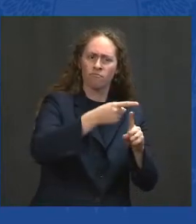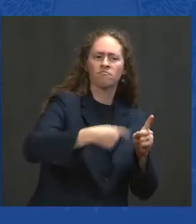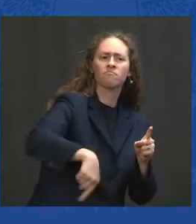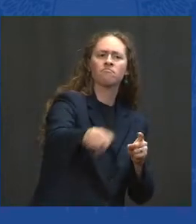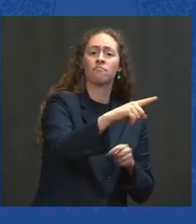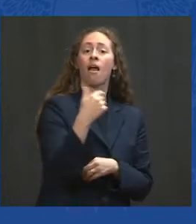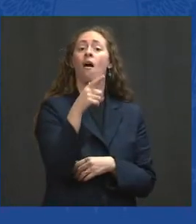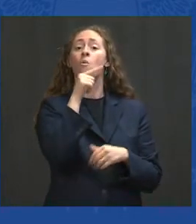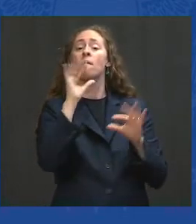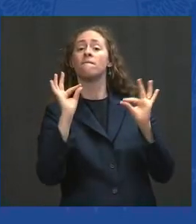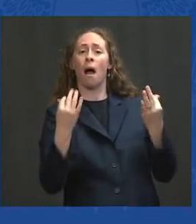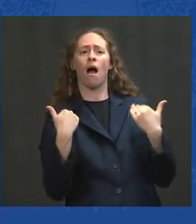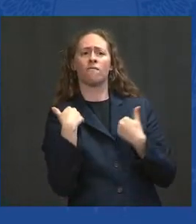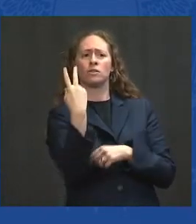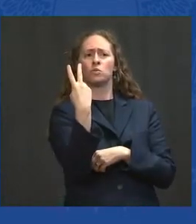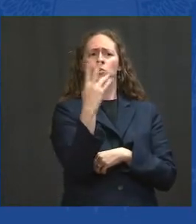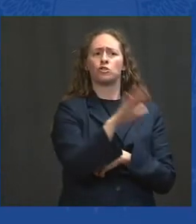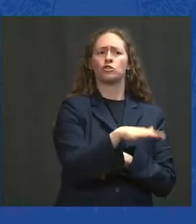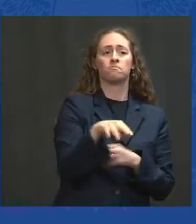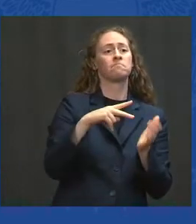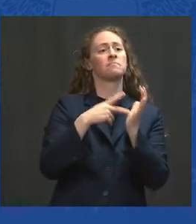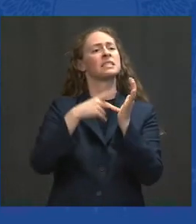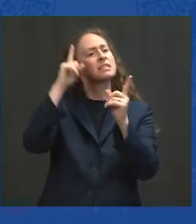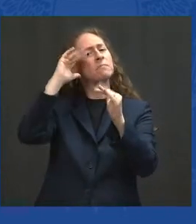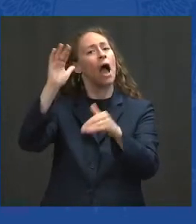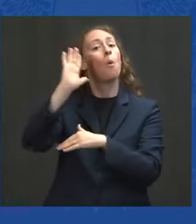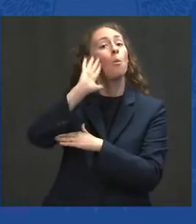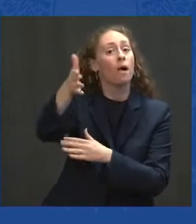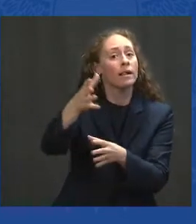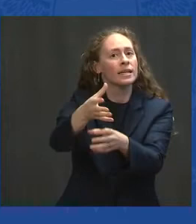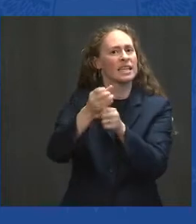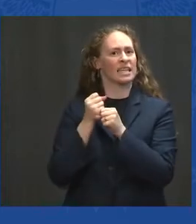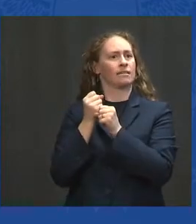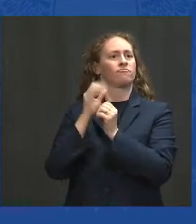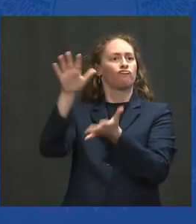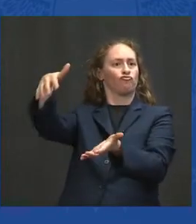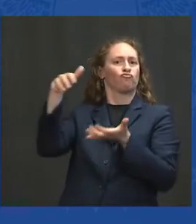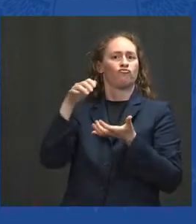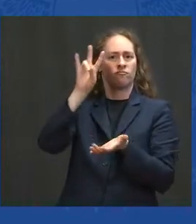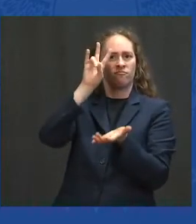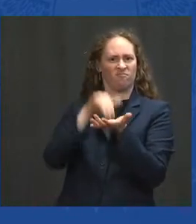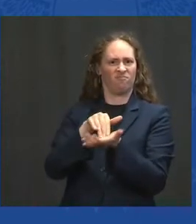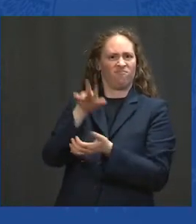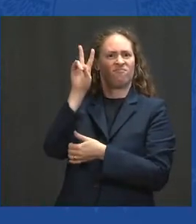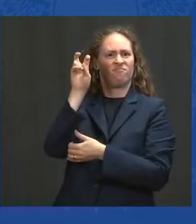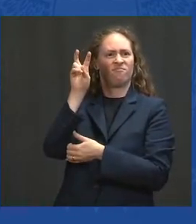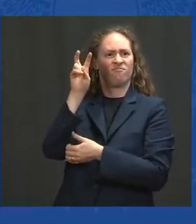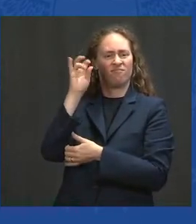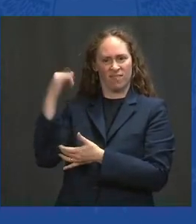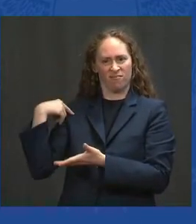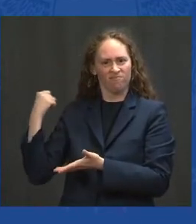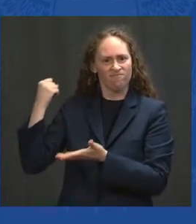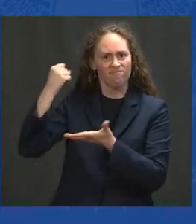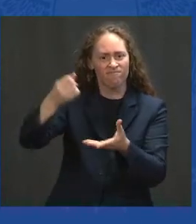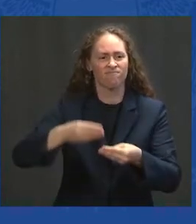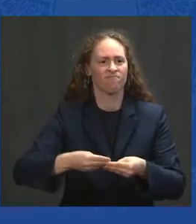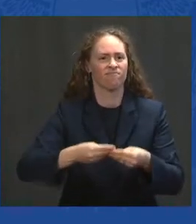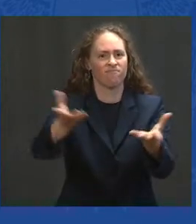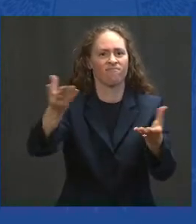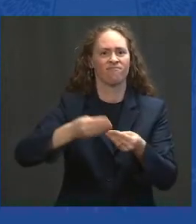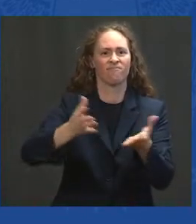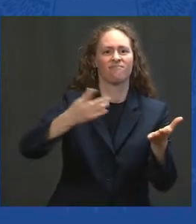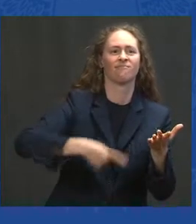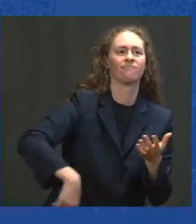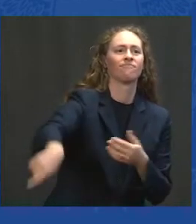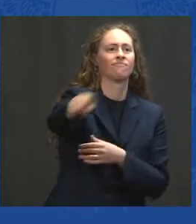could expect to receive $7,200 a year to help raise their children. This will be they'll get the first